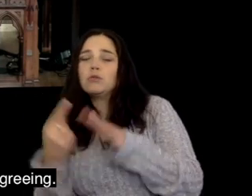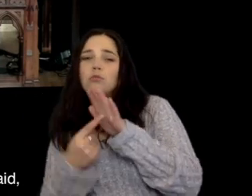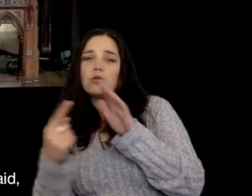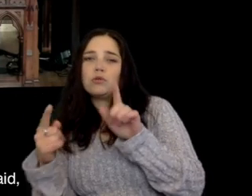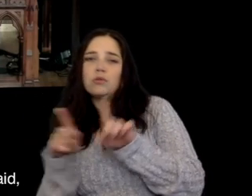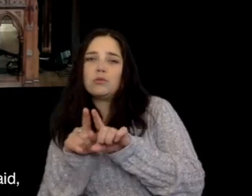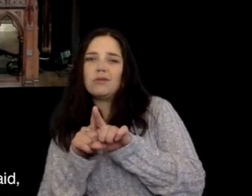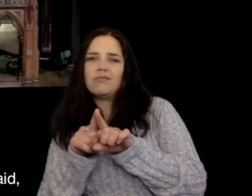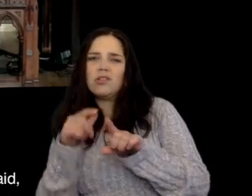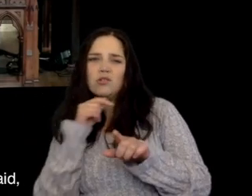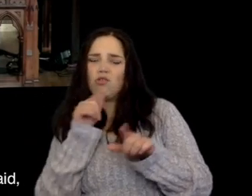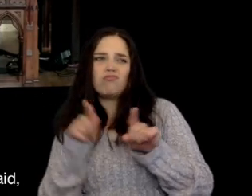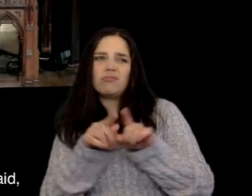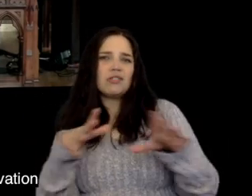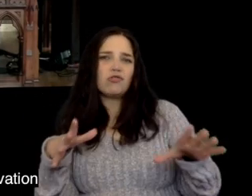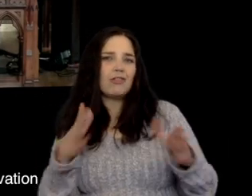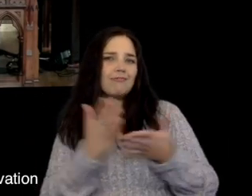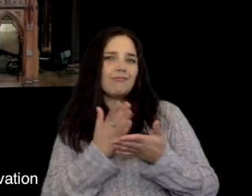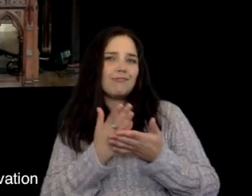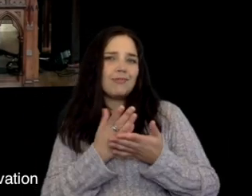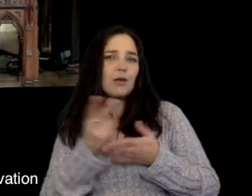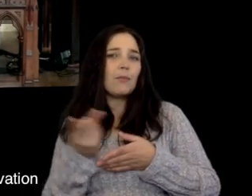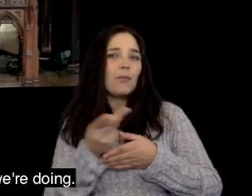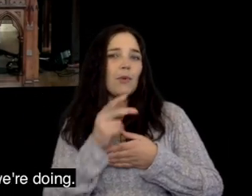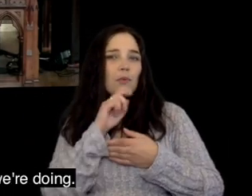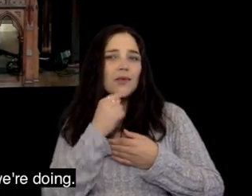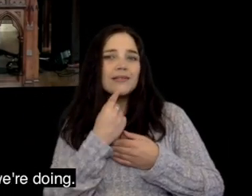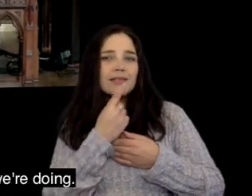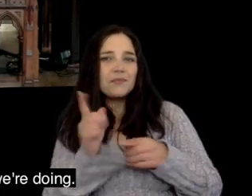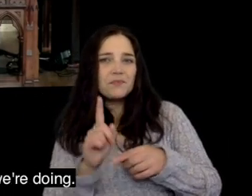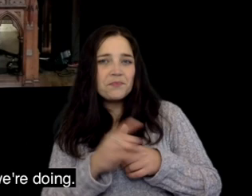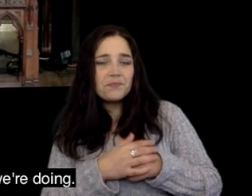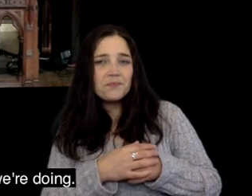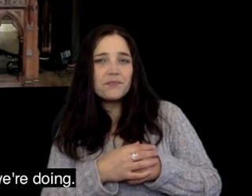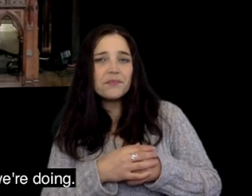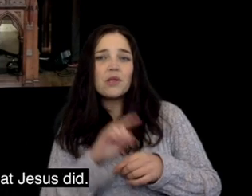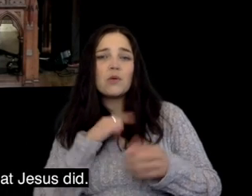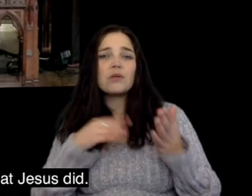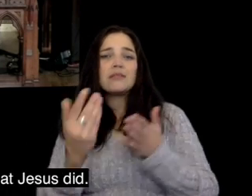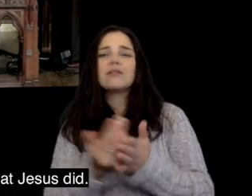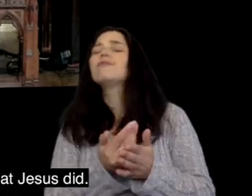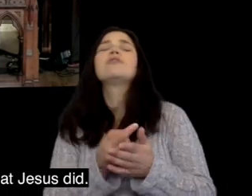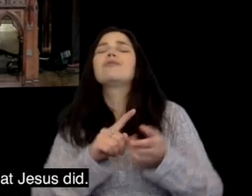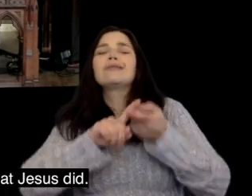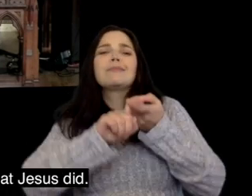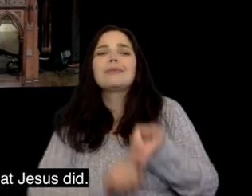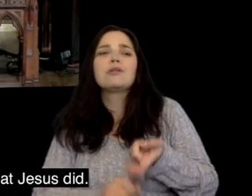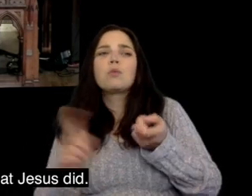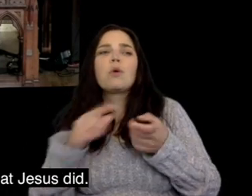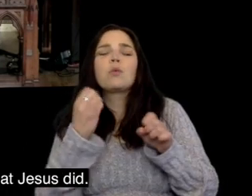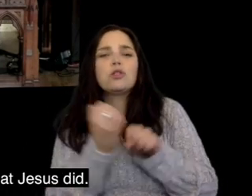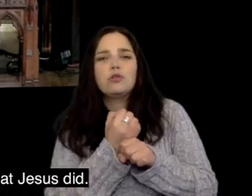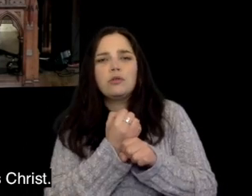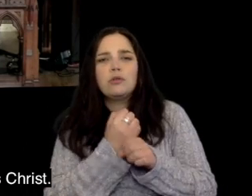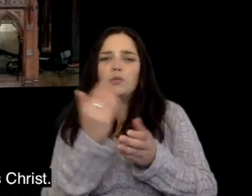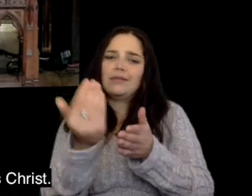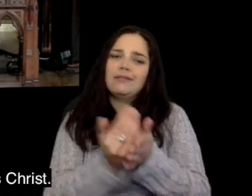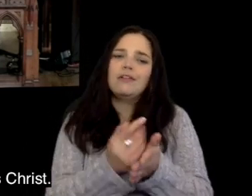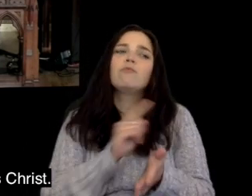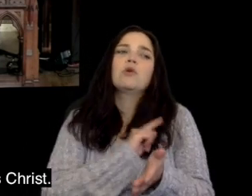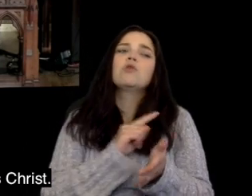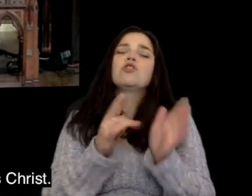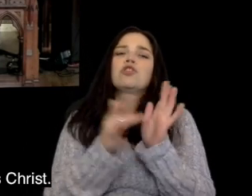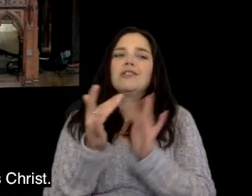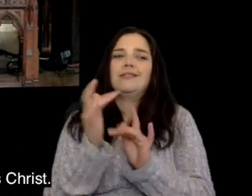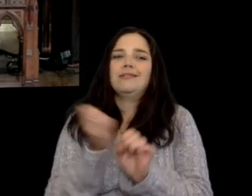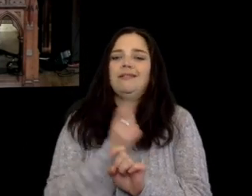too. They're actually not disagreeing. Both would have said, you know, our salvation is not dependent on what we're doing. We are saved because